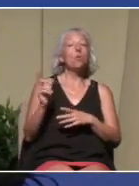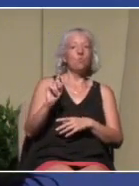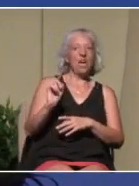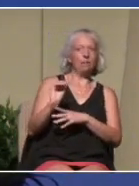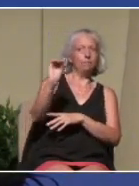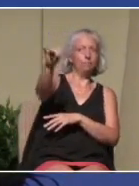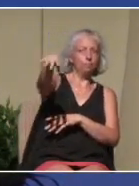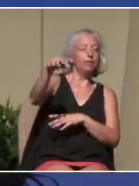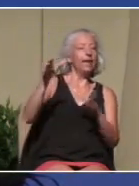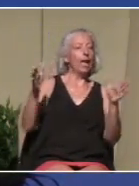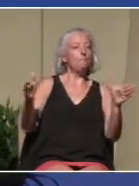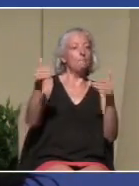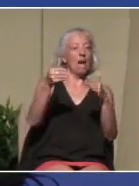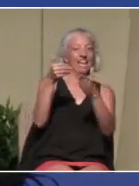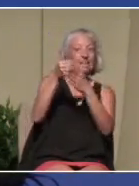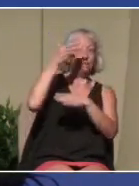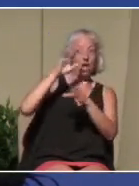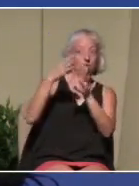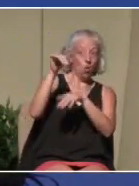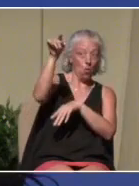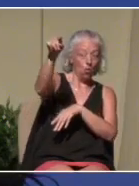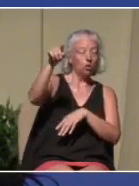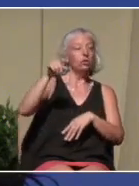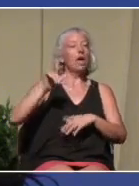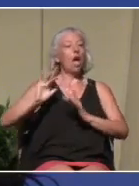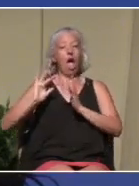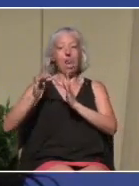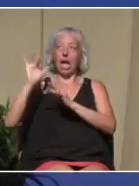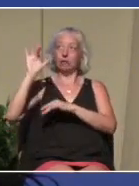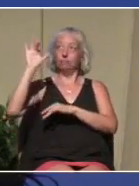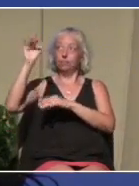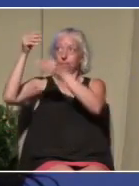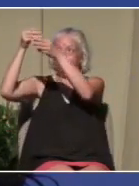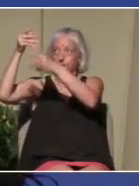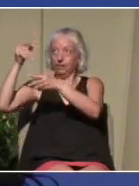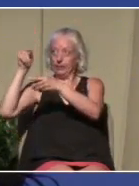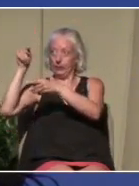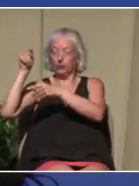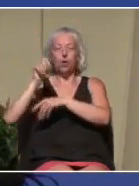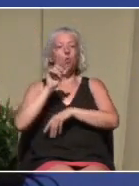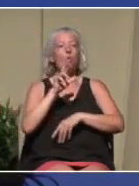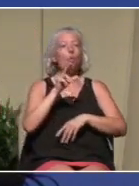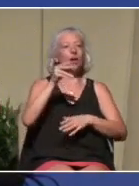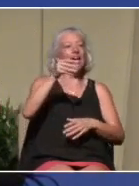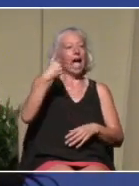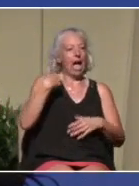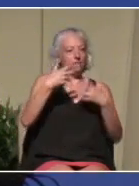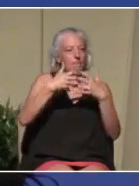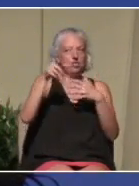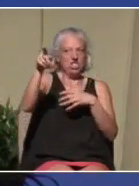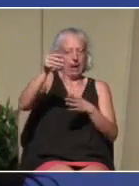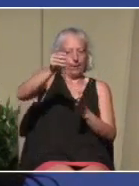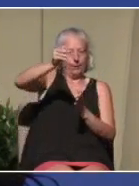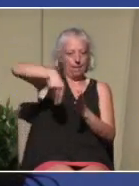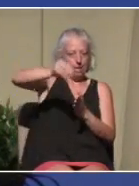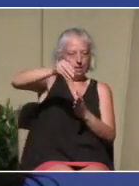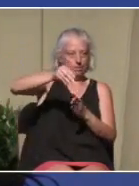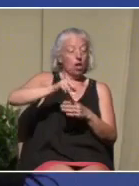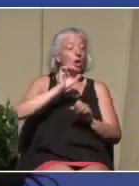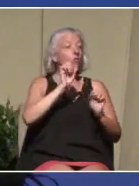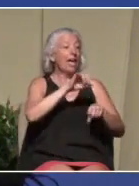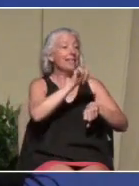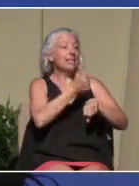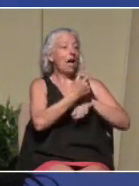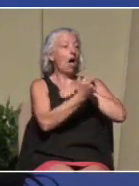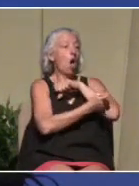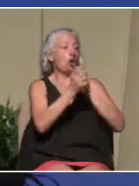door, you could give online, you can give using the debit machine, or you can set up automatic withdrawal, and those offerings